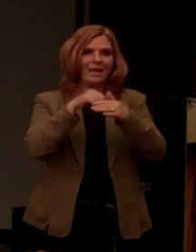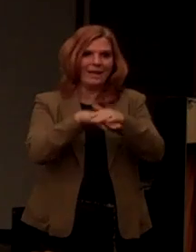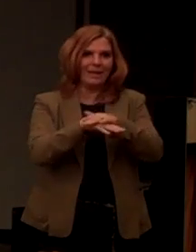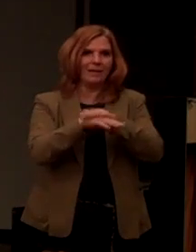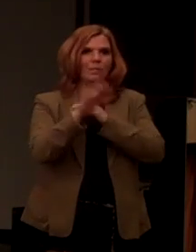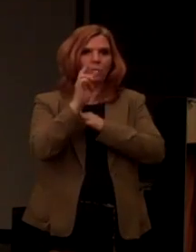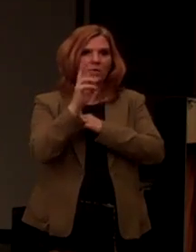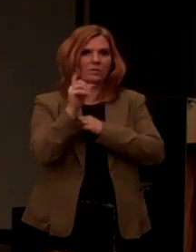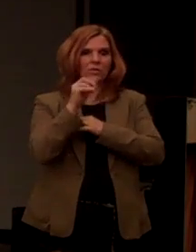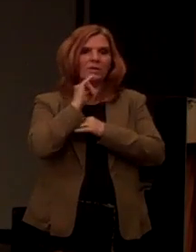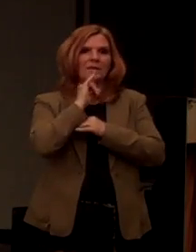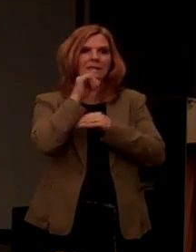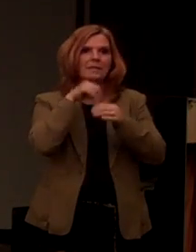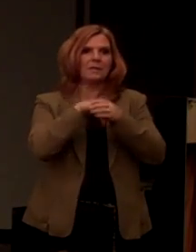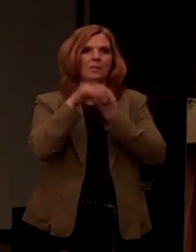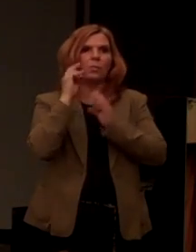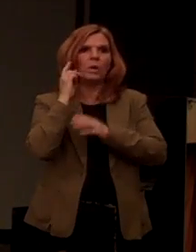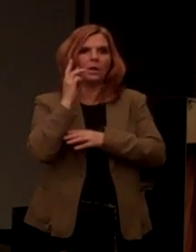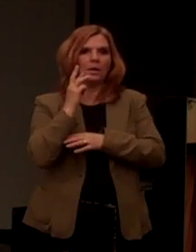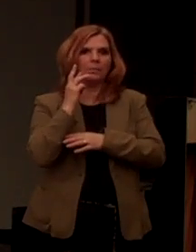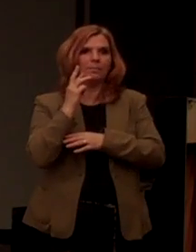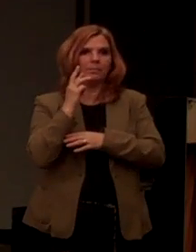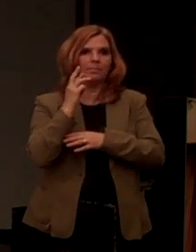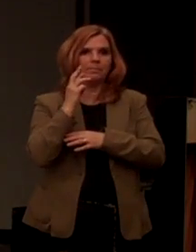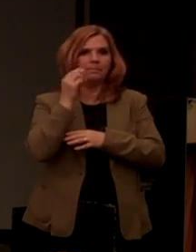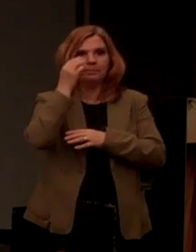West Virginia is in Wheeling.